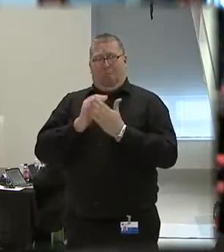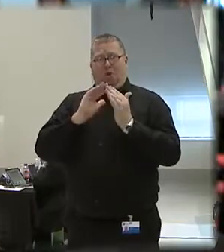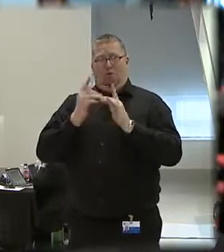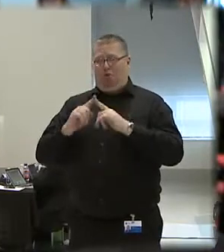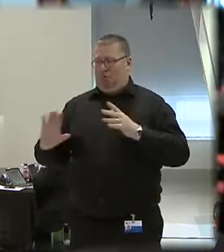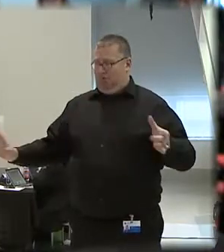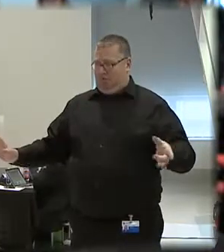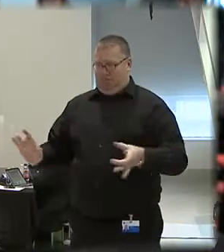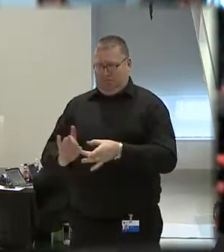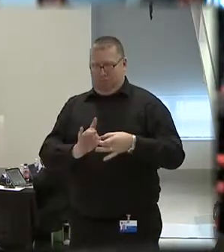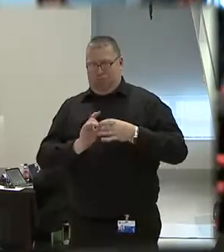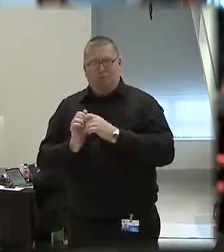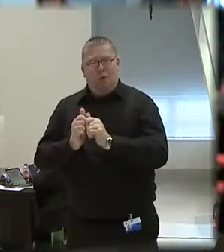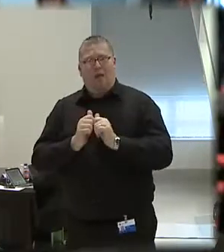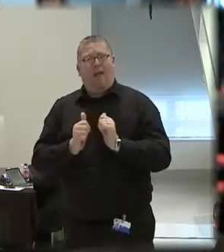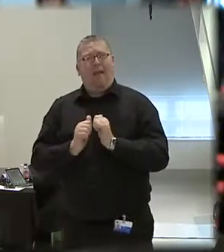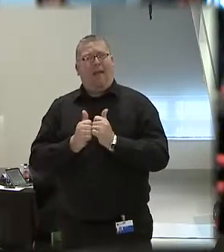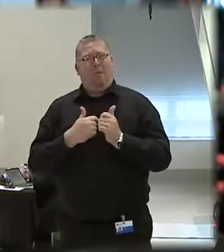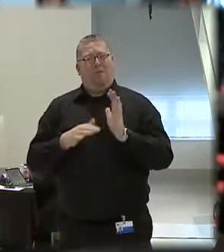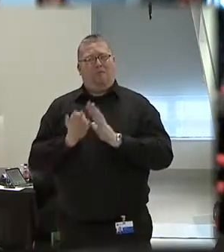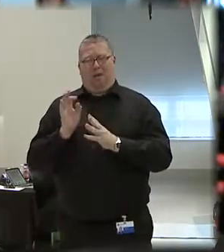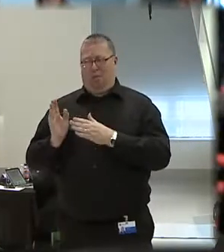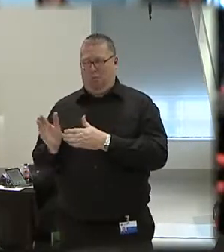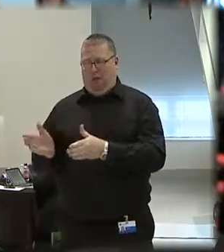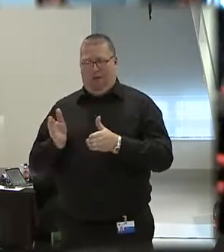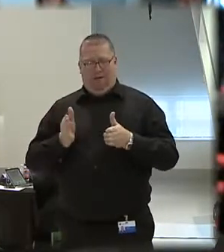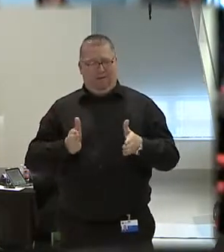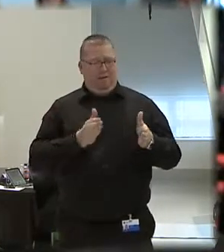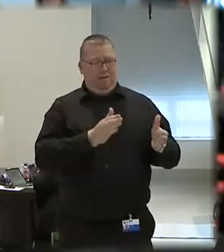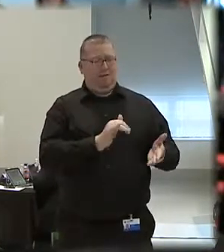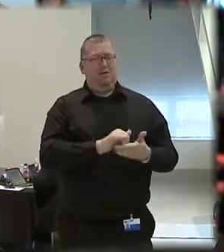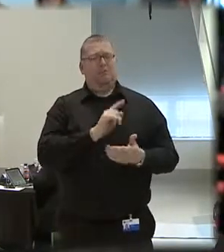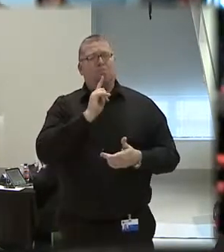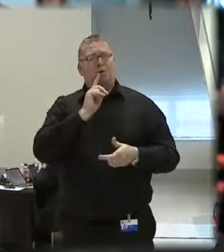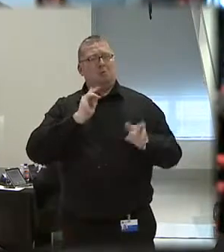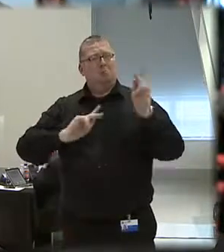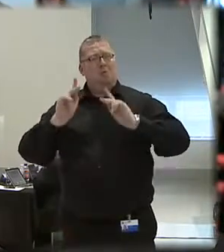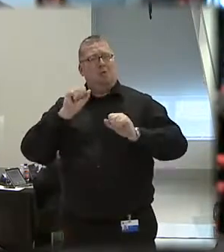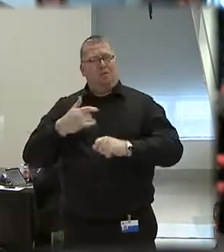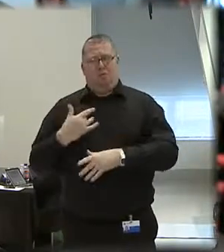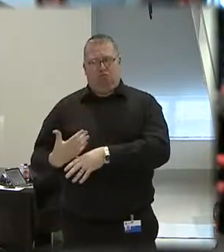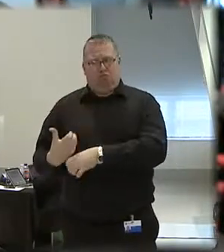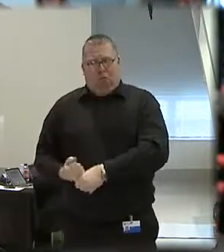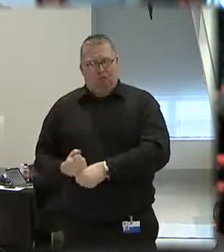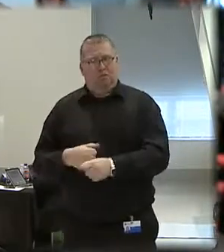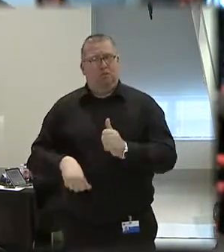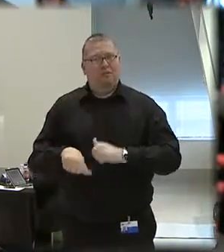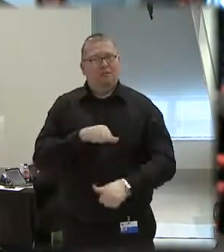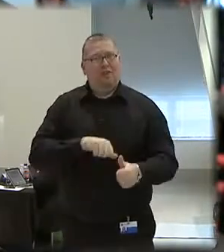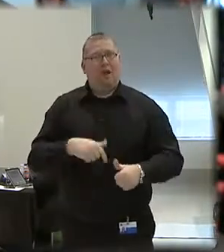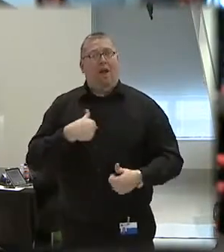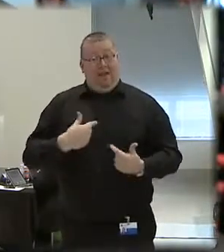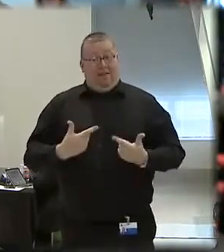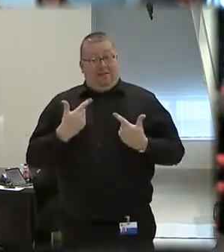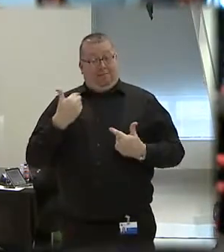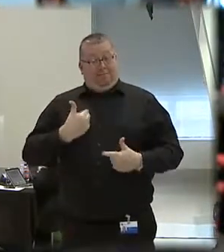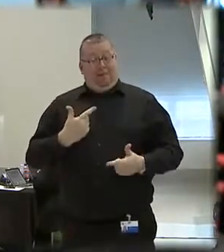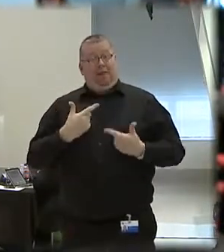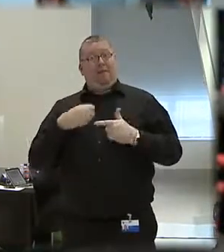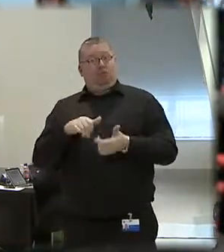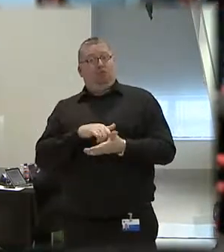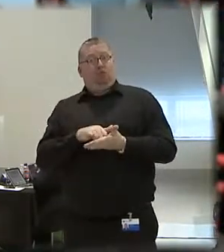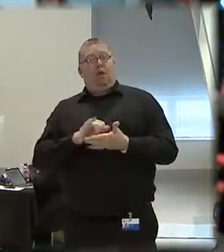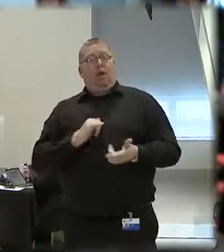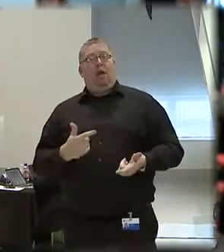we find ways that folks can trust one another? I live in New York City. I live